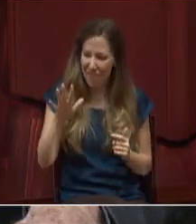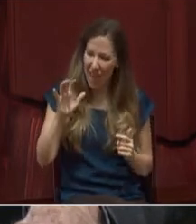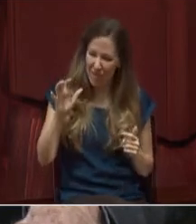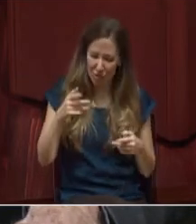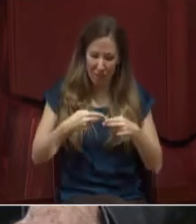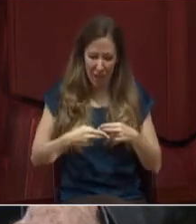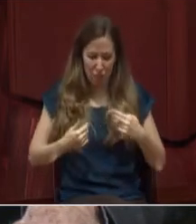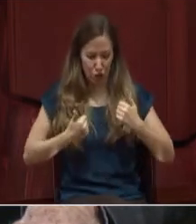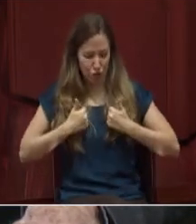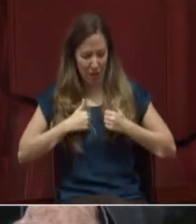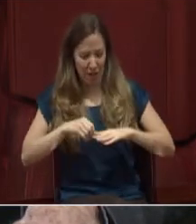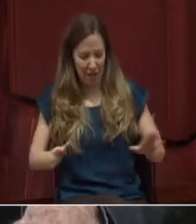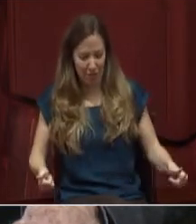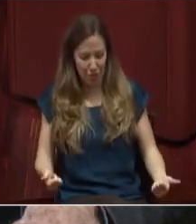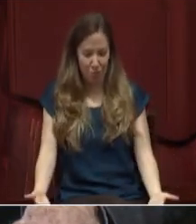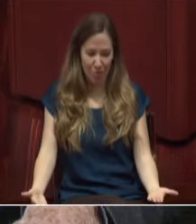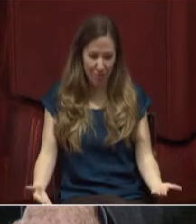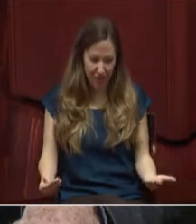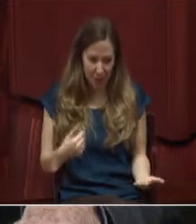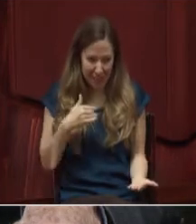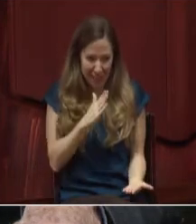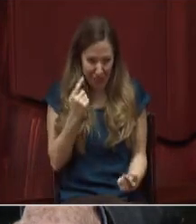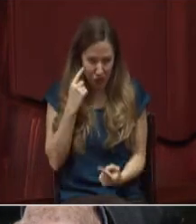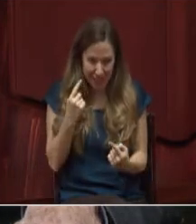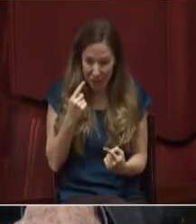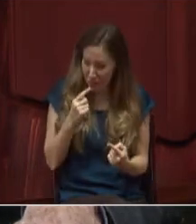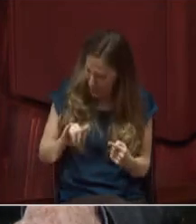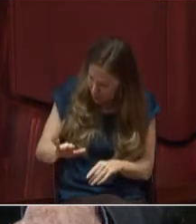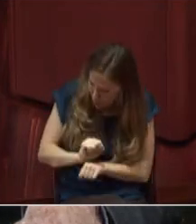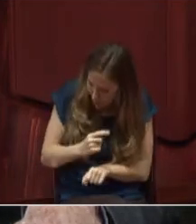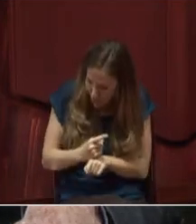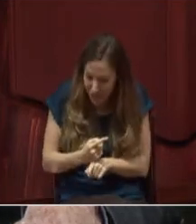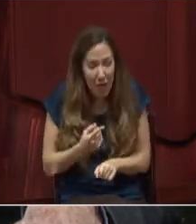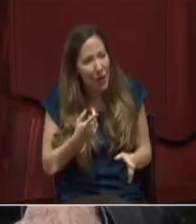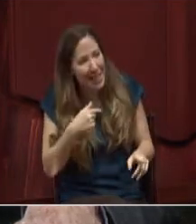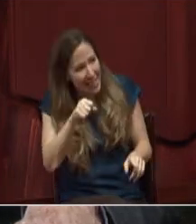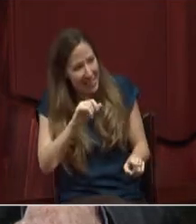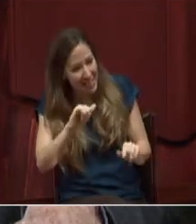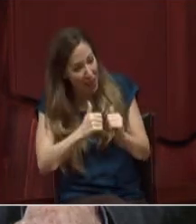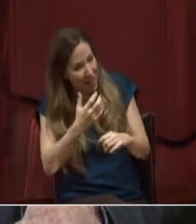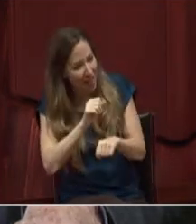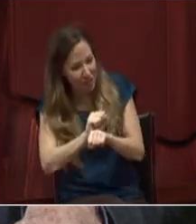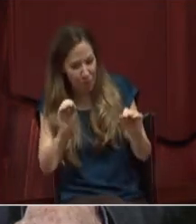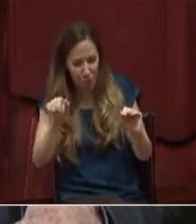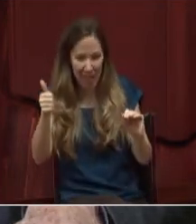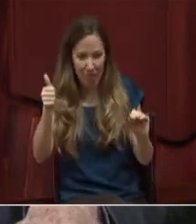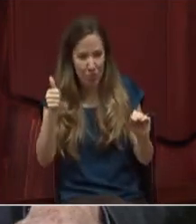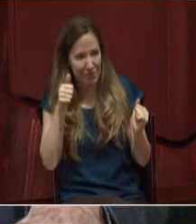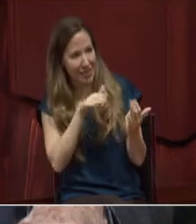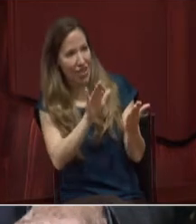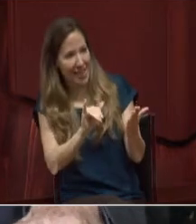that was never considered. Well, that was your job, right? Yeah. That's how I got the job, because nobody was doing it. So in